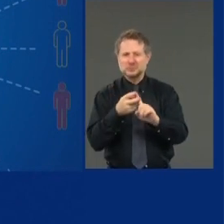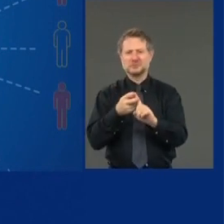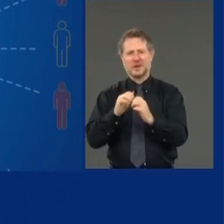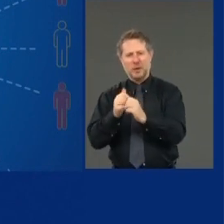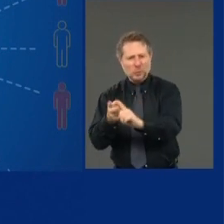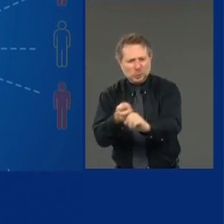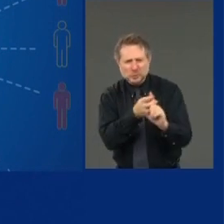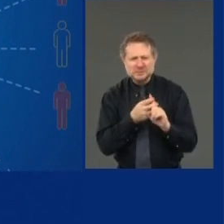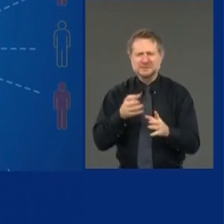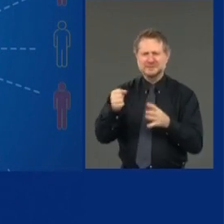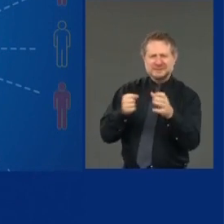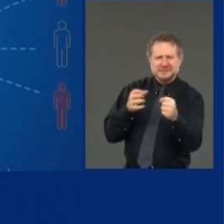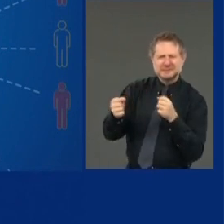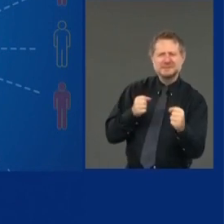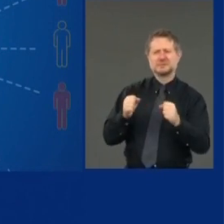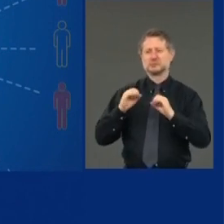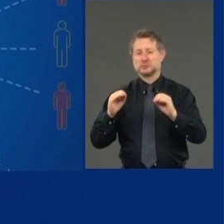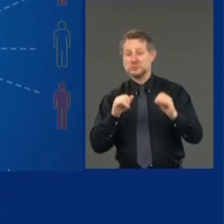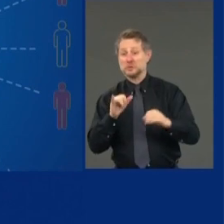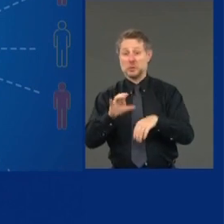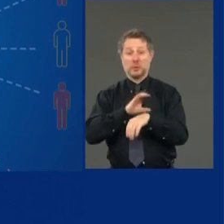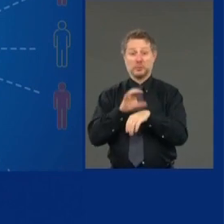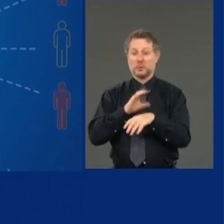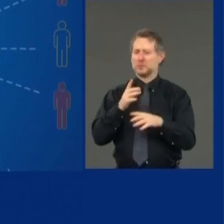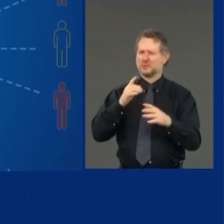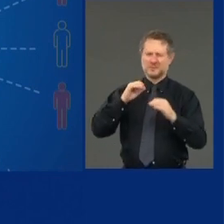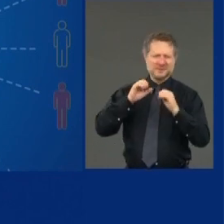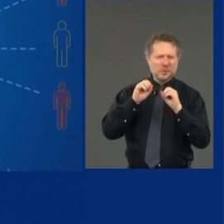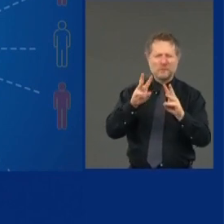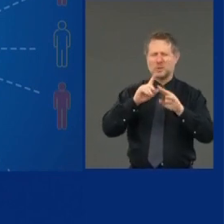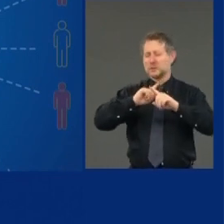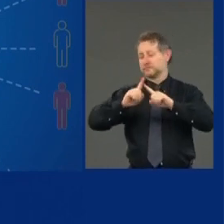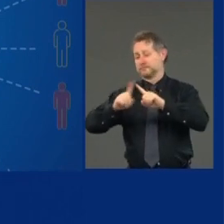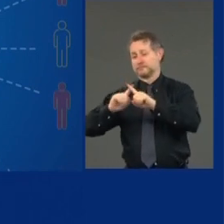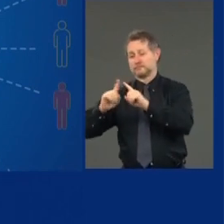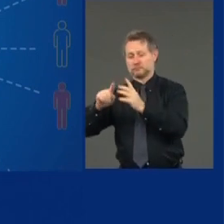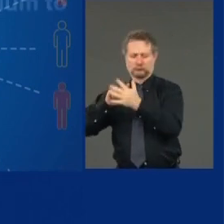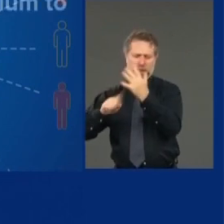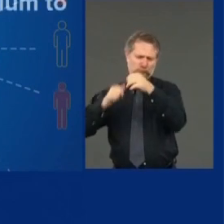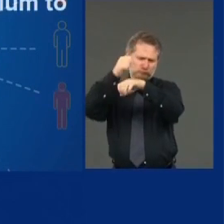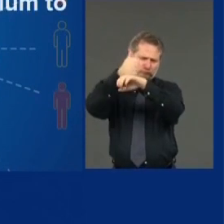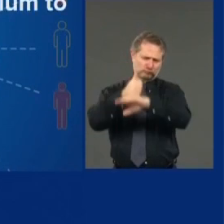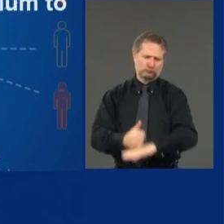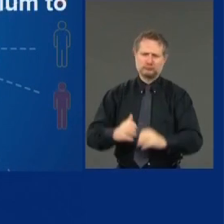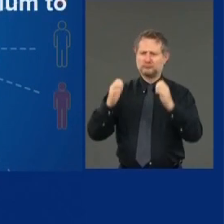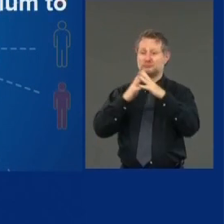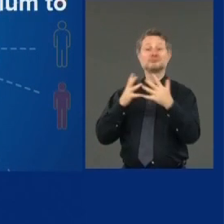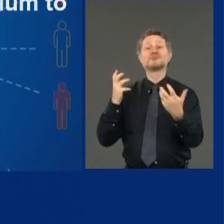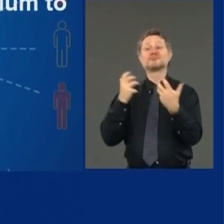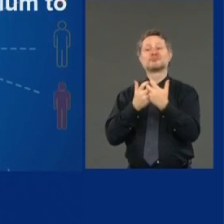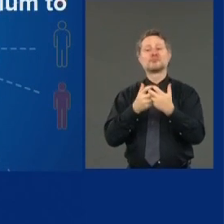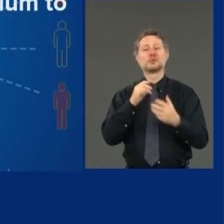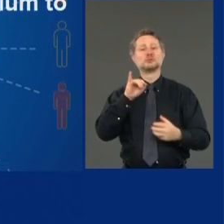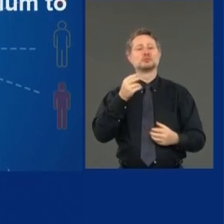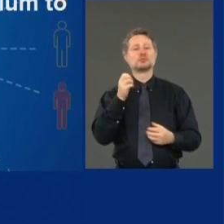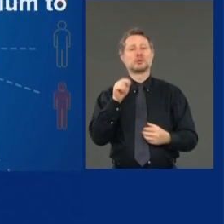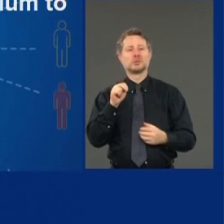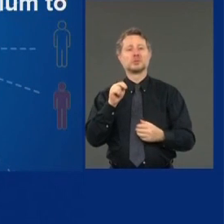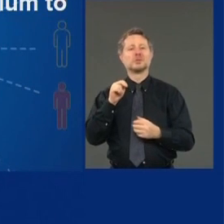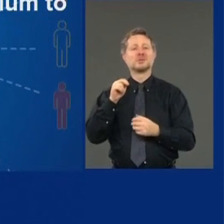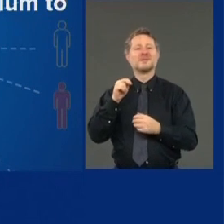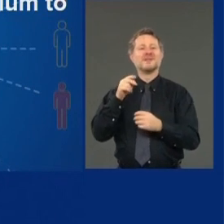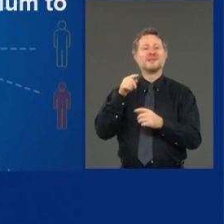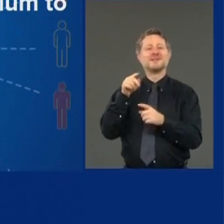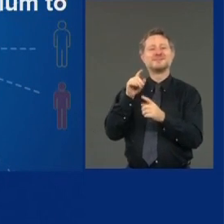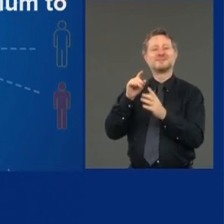What software do the tracers use? They've been doing that with Johns Hopkins. They've been fantastic. We have